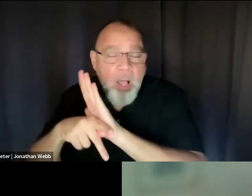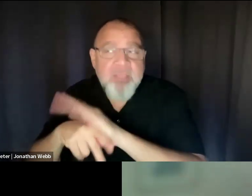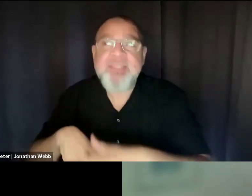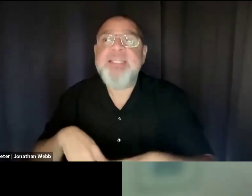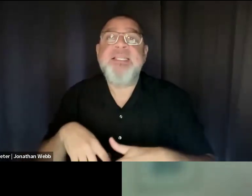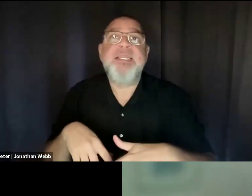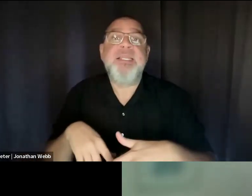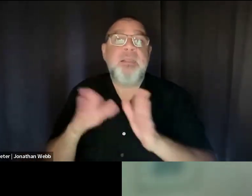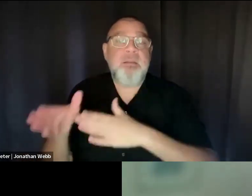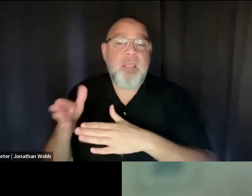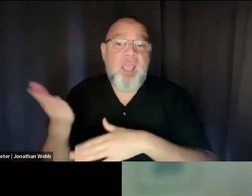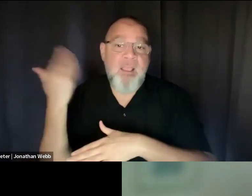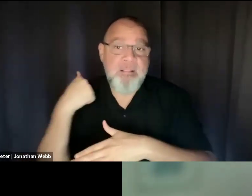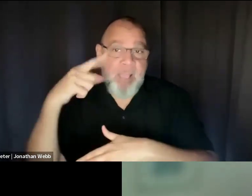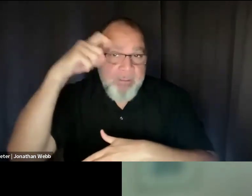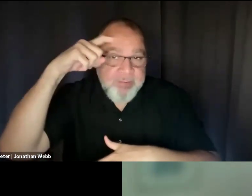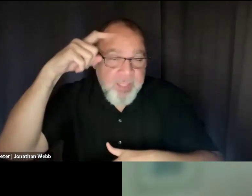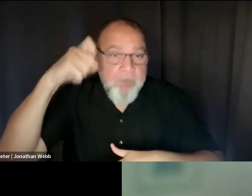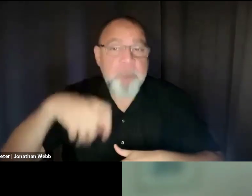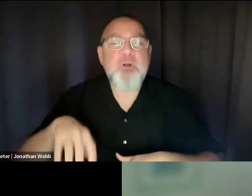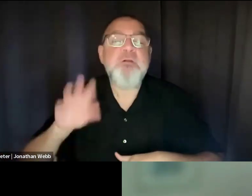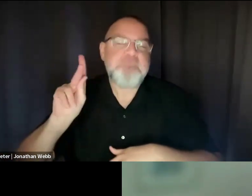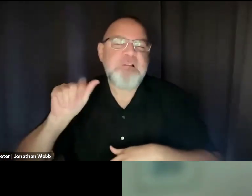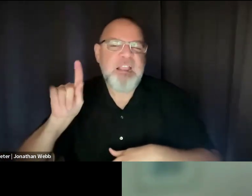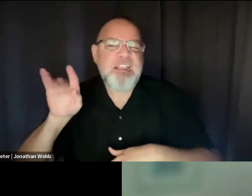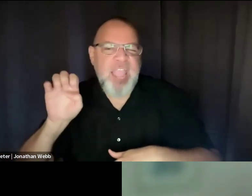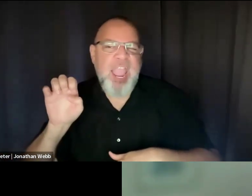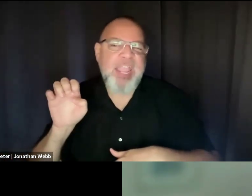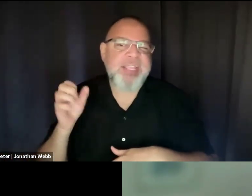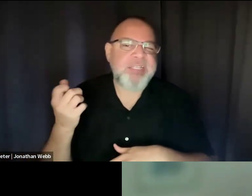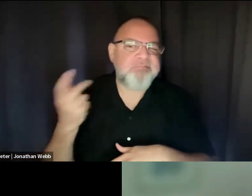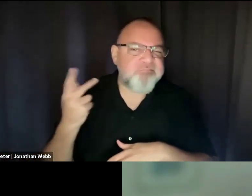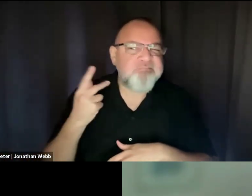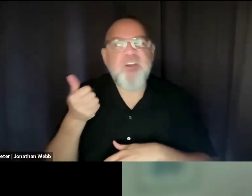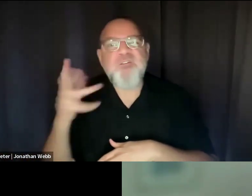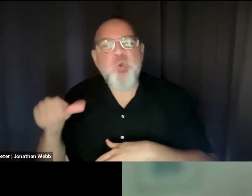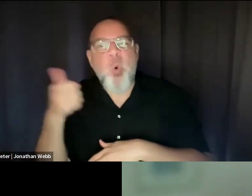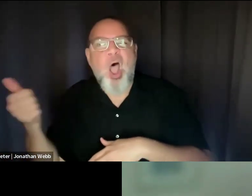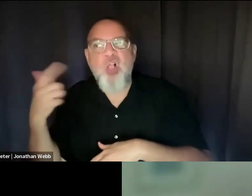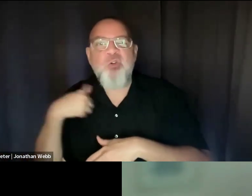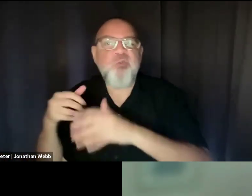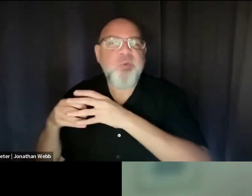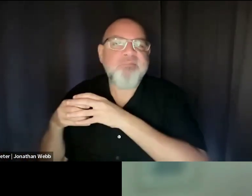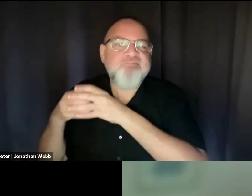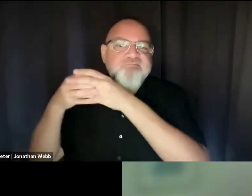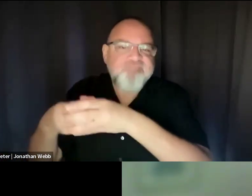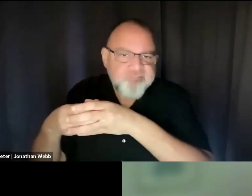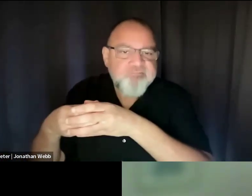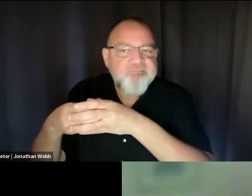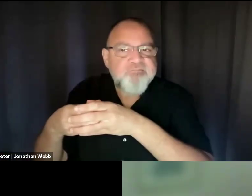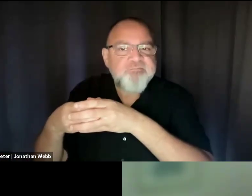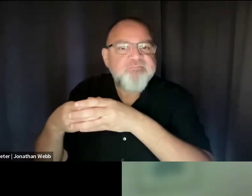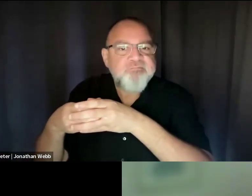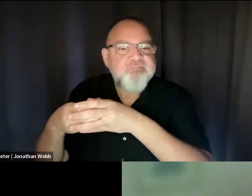last summer, Katie and I and a few other colleagues across from state of California attended a wonderful workshop that was organized